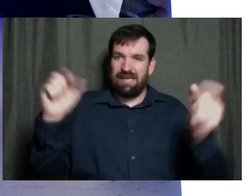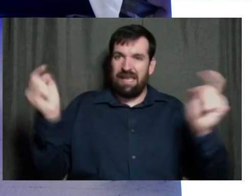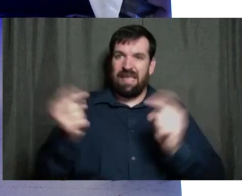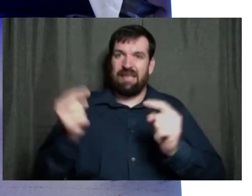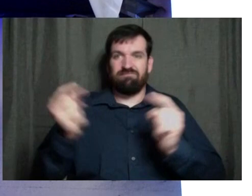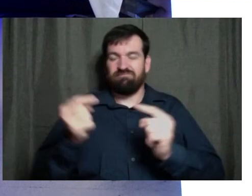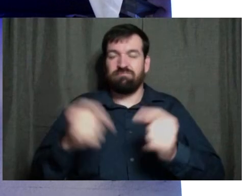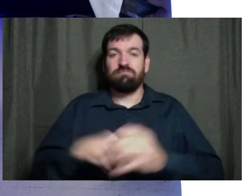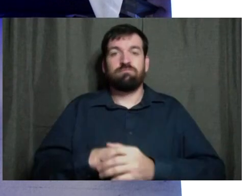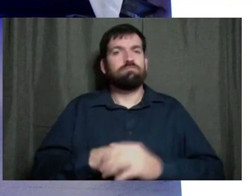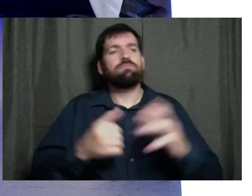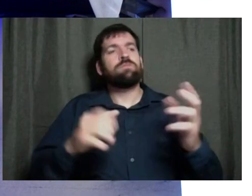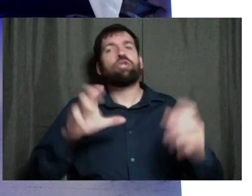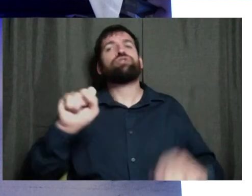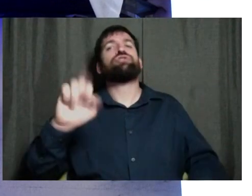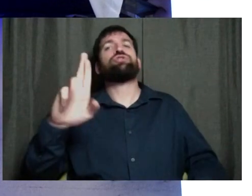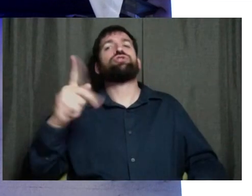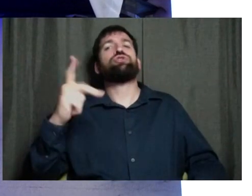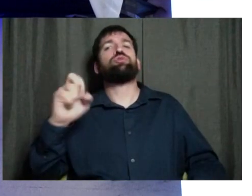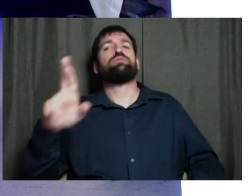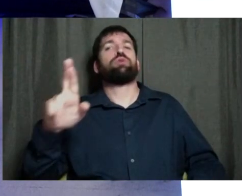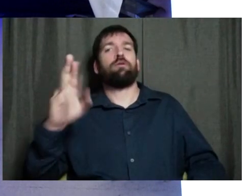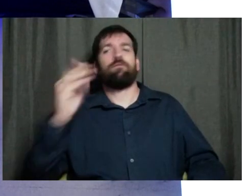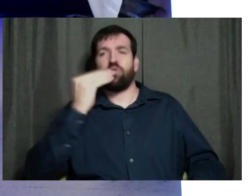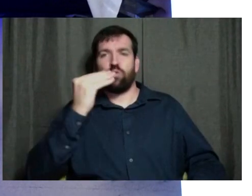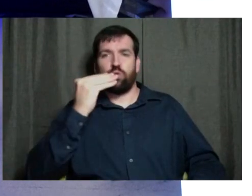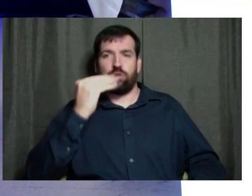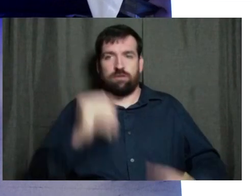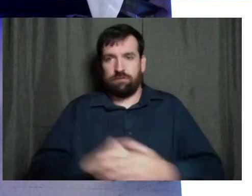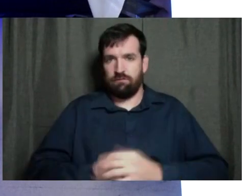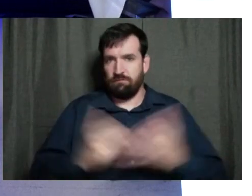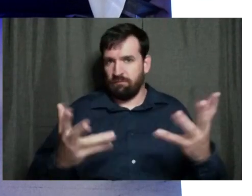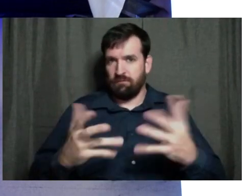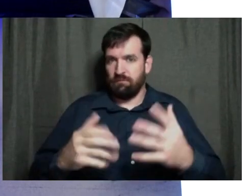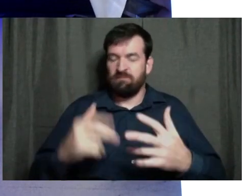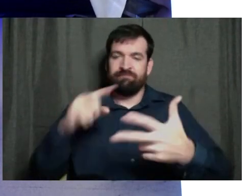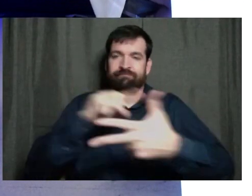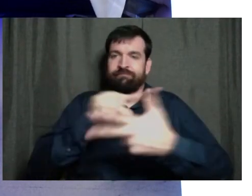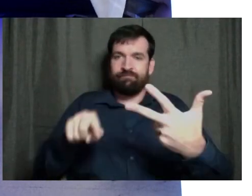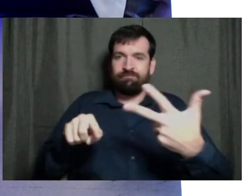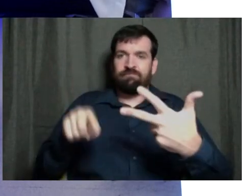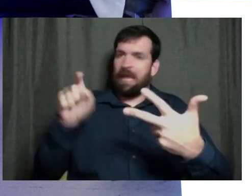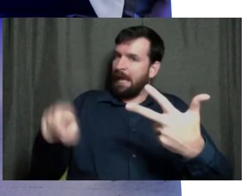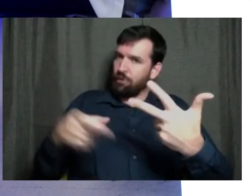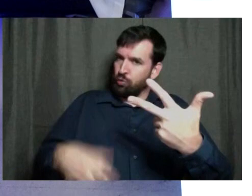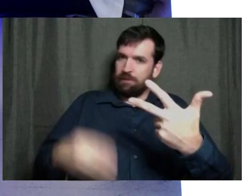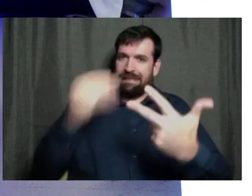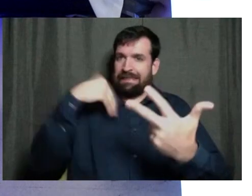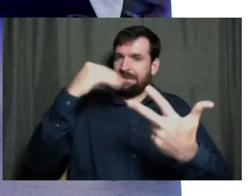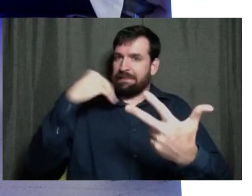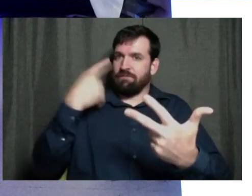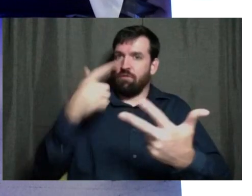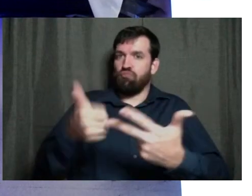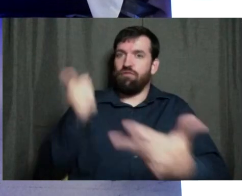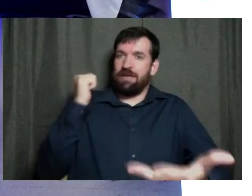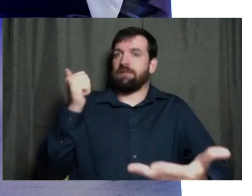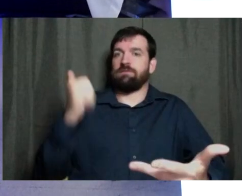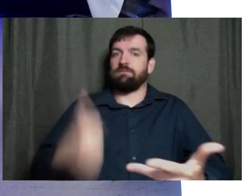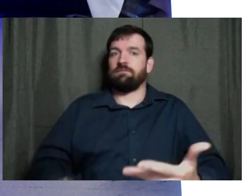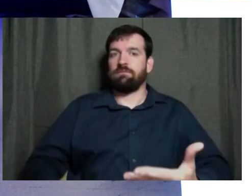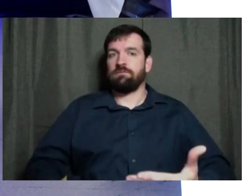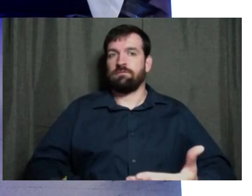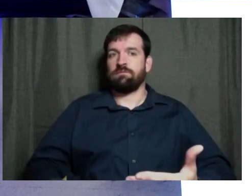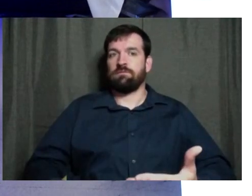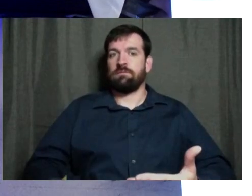the superfoods? Just tell us really quick. If you could just say, if you had to eat 3 things in your diet to help preventative